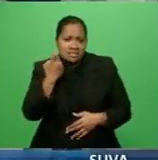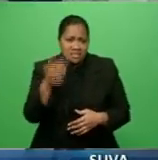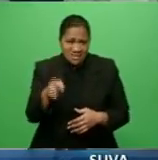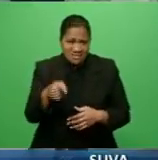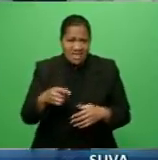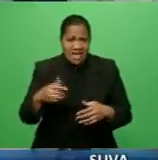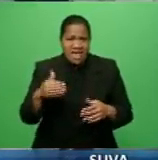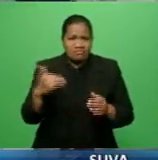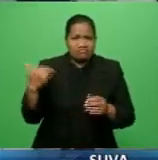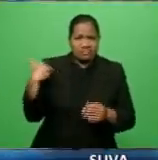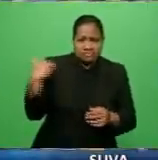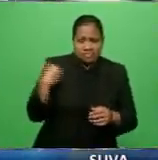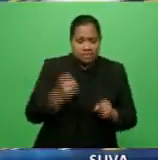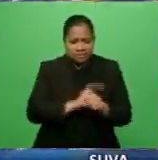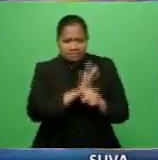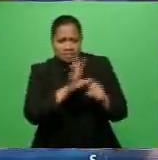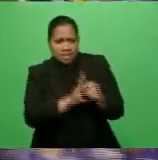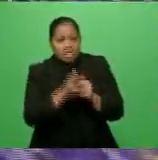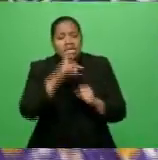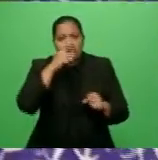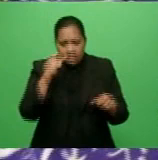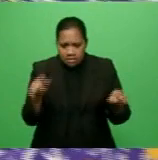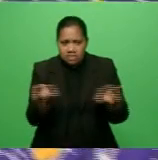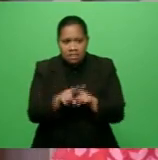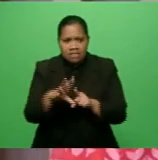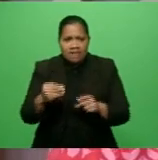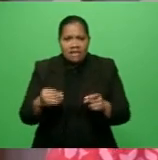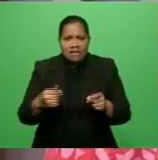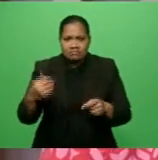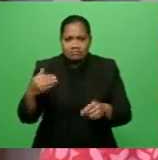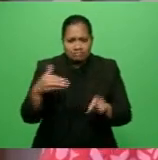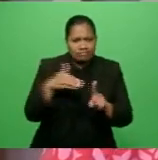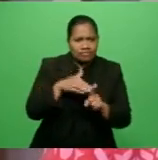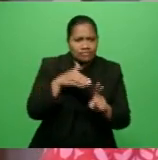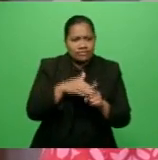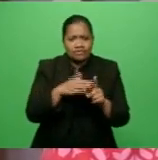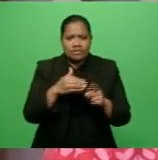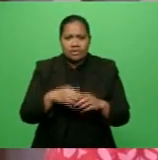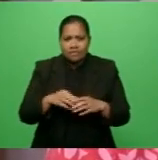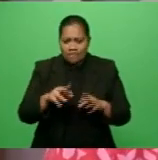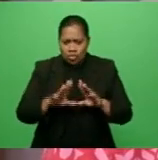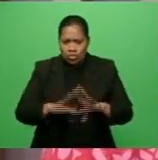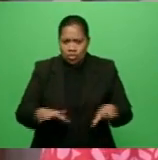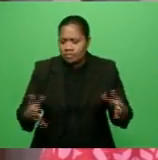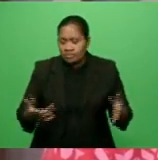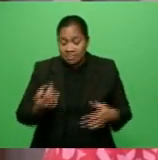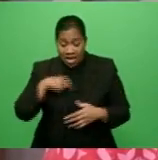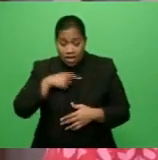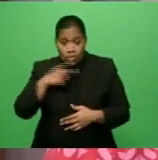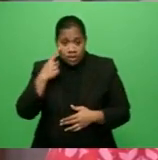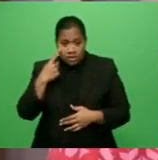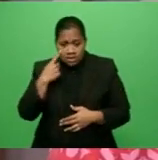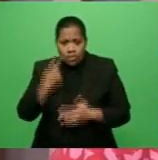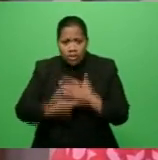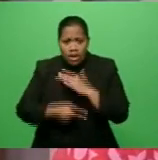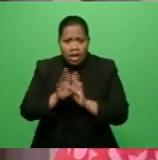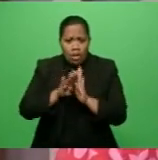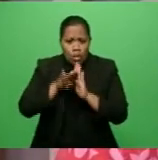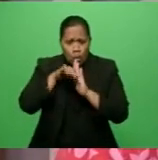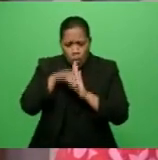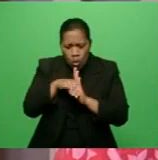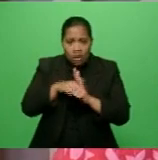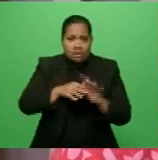have a devastating impact on child mortality. We've seen a drop-off, small drop-off, and fear in some